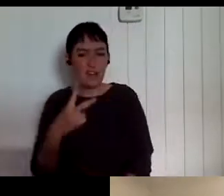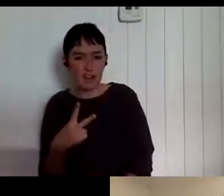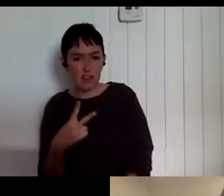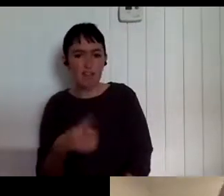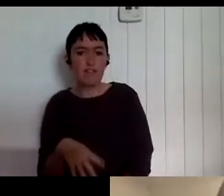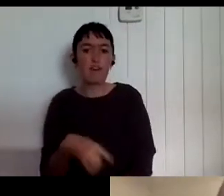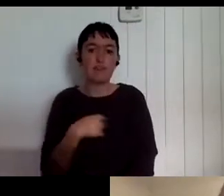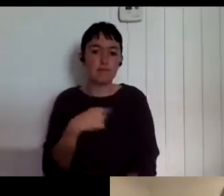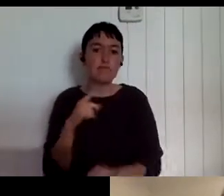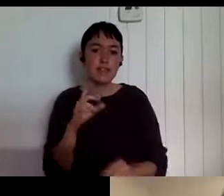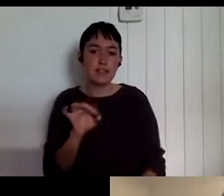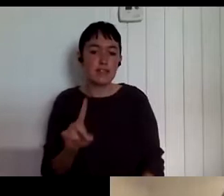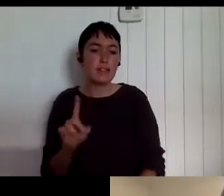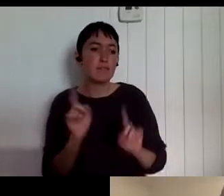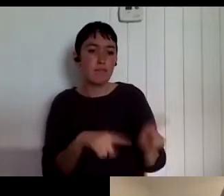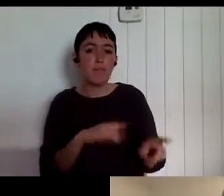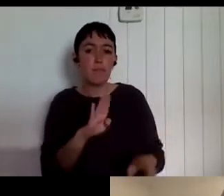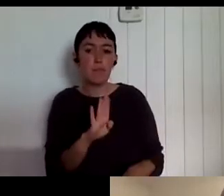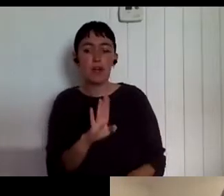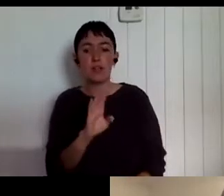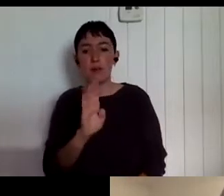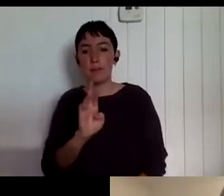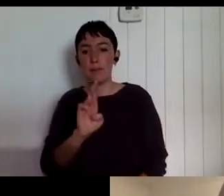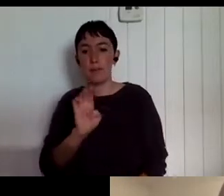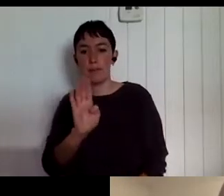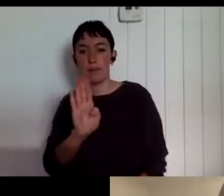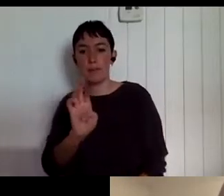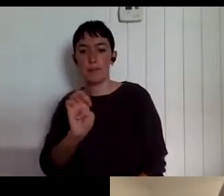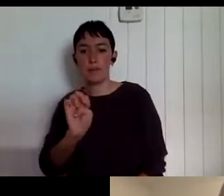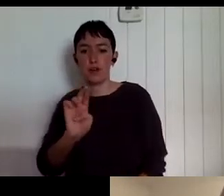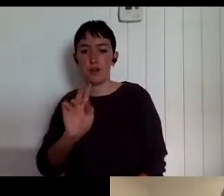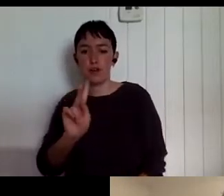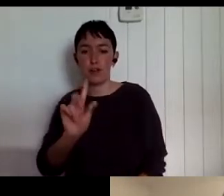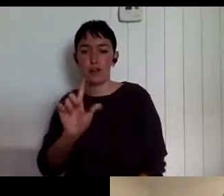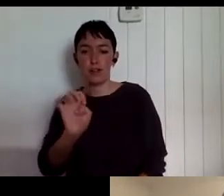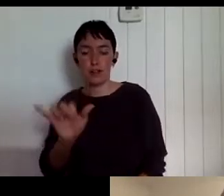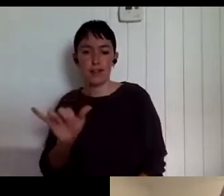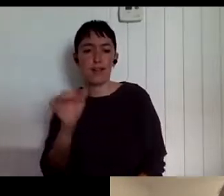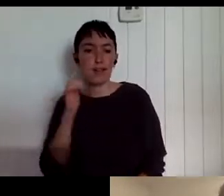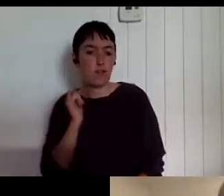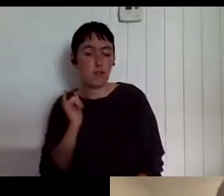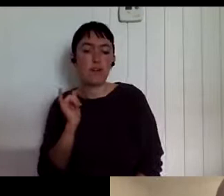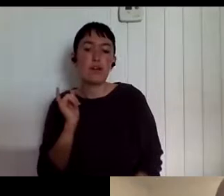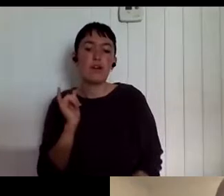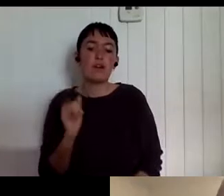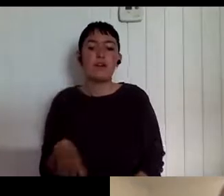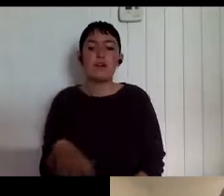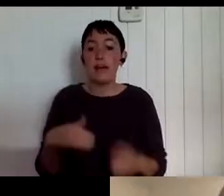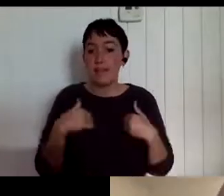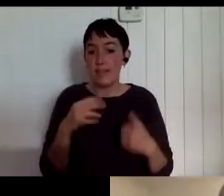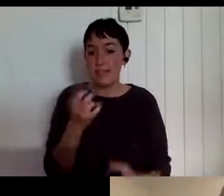So I did go to Berkeley, California, and worked at the lab. There's 17 national labs throughout the U.S. They each do different types of research.